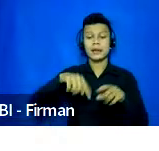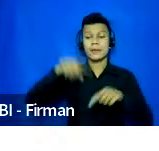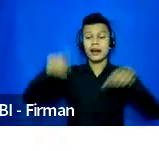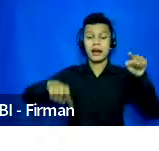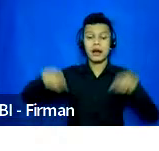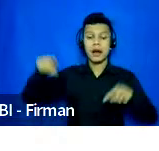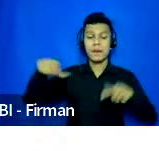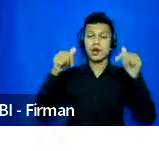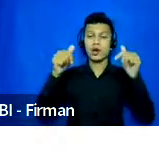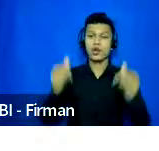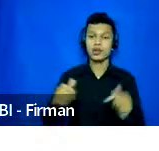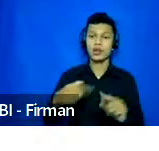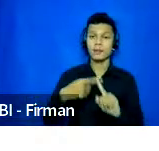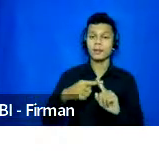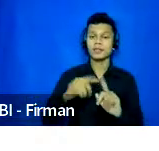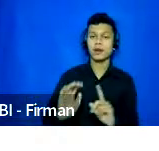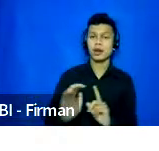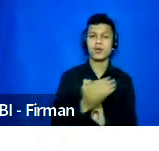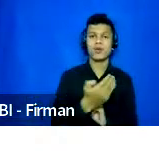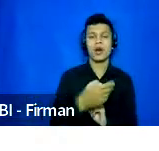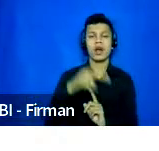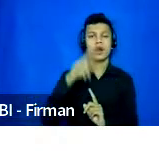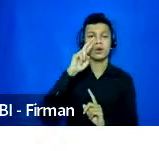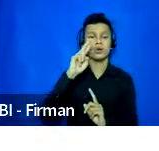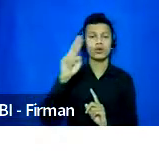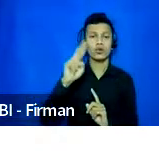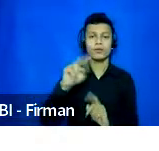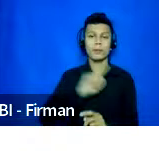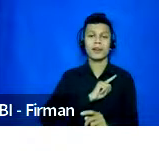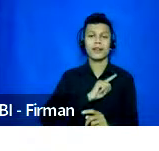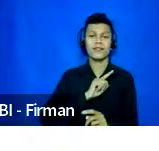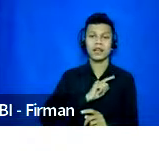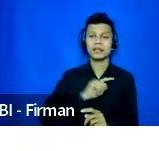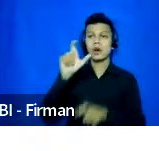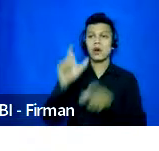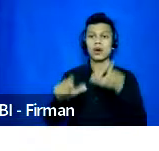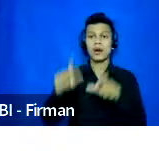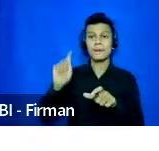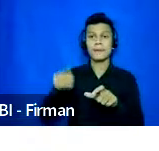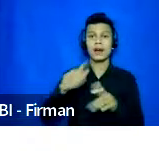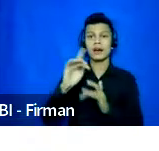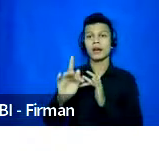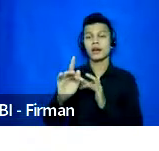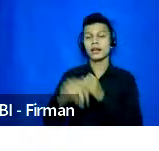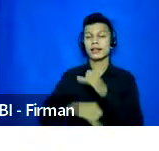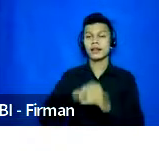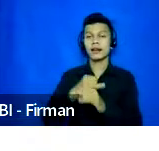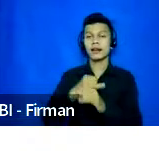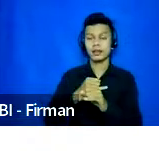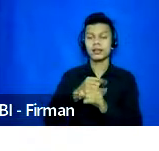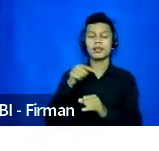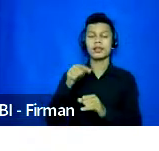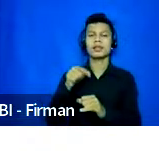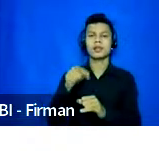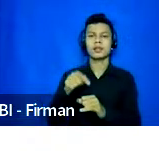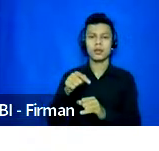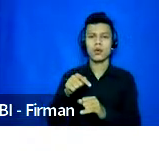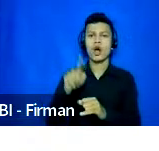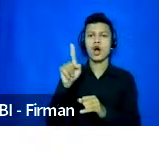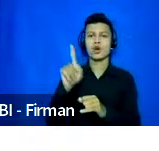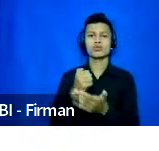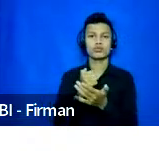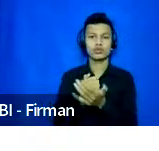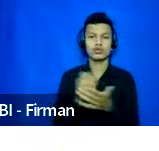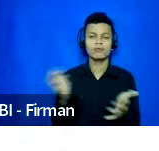protections of users' privacy online is embedded within the free